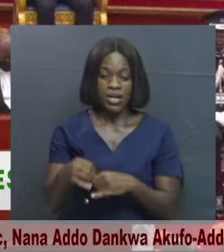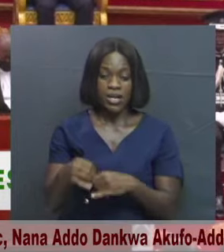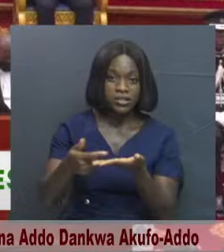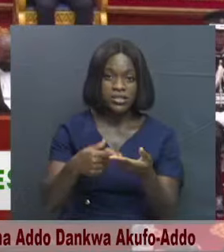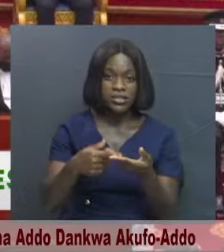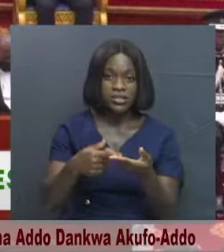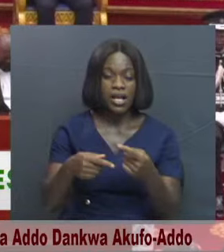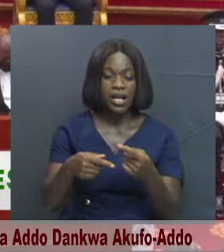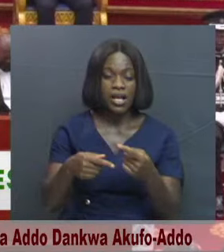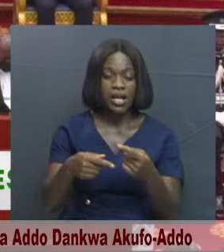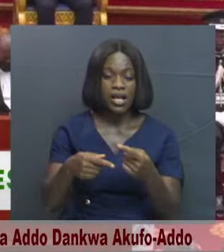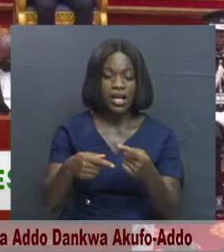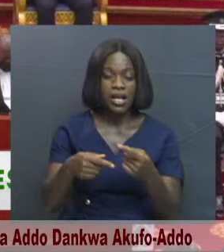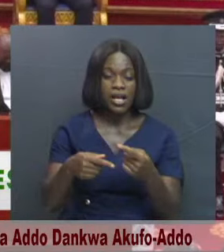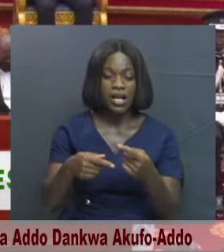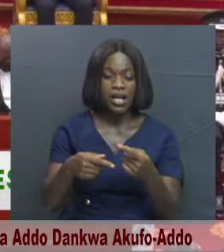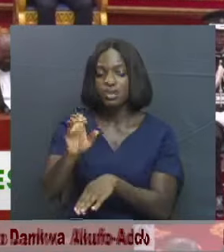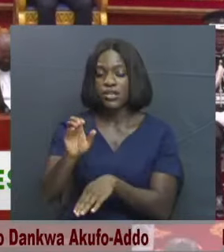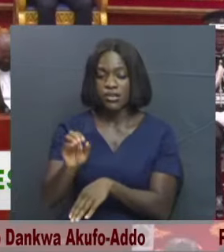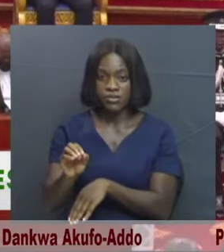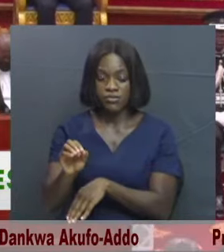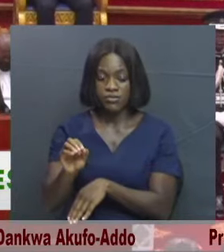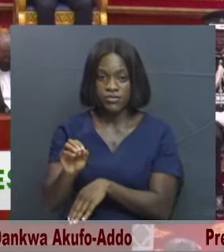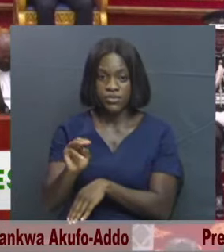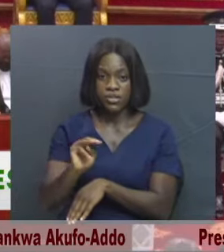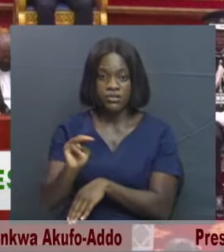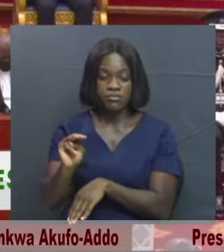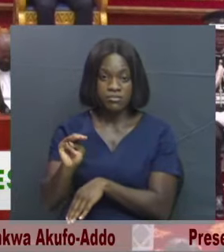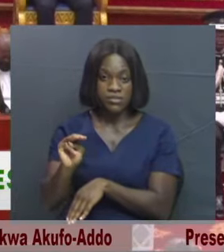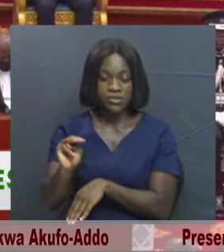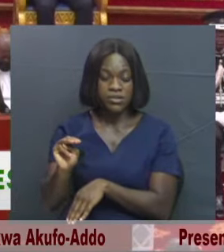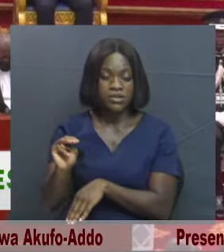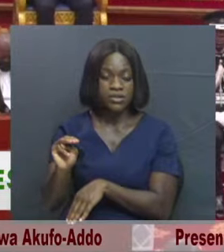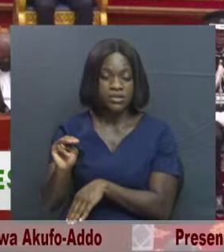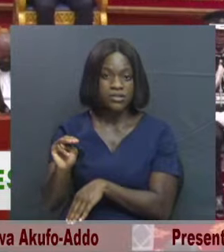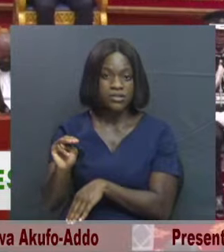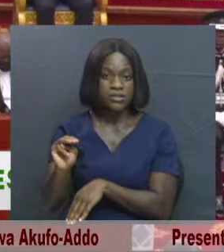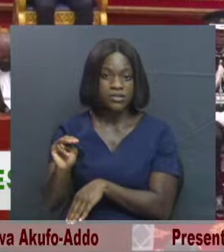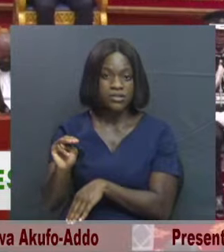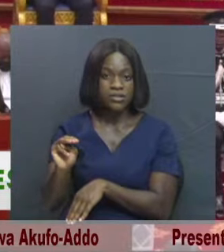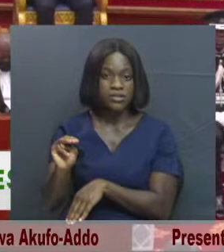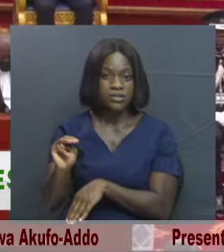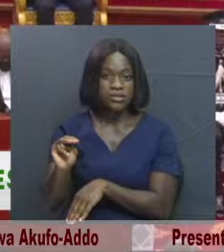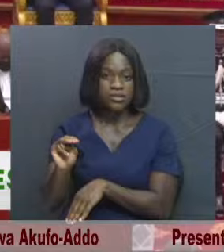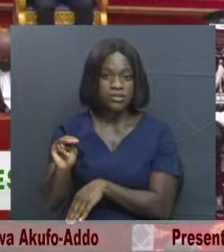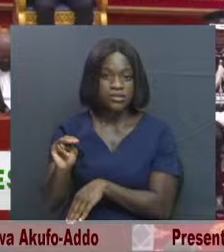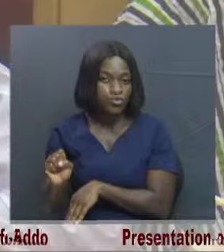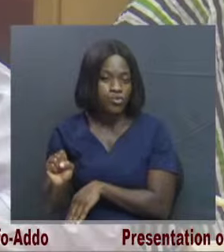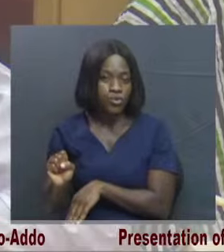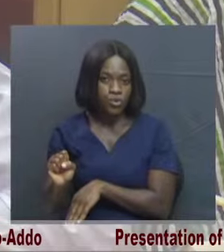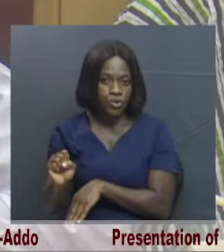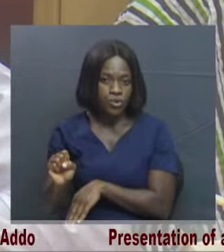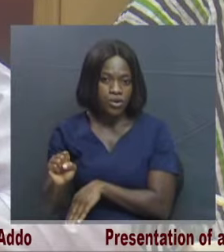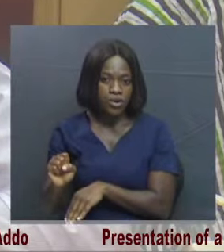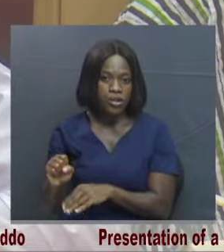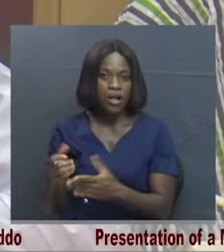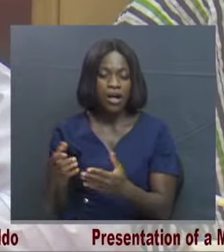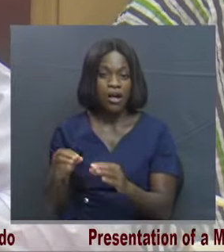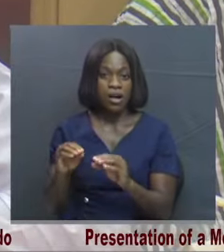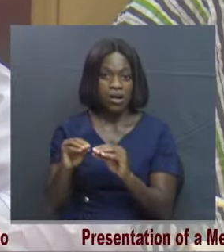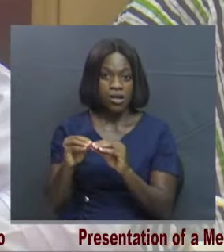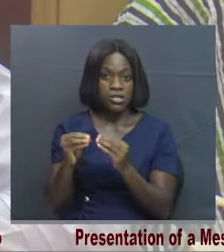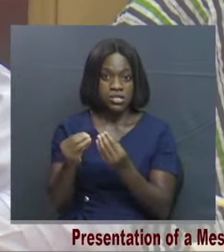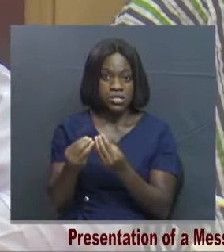of 450 million United States dollar Refinery to refine the manganese